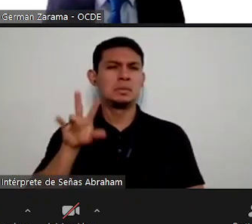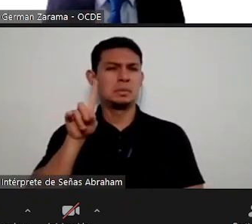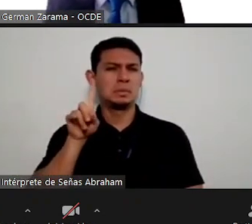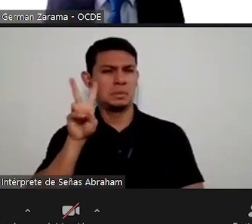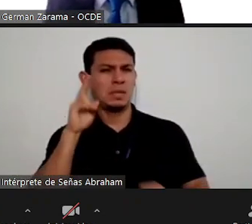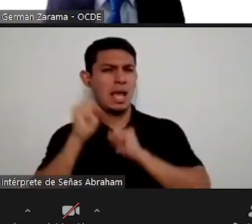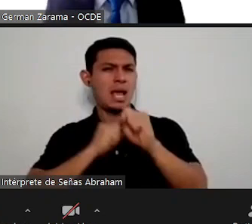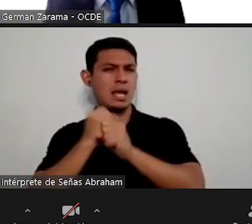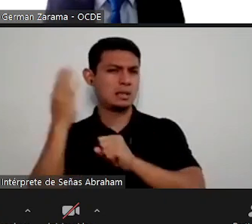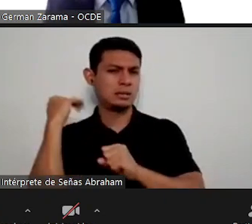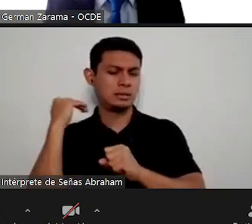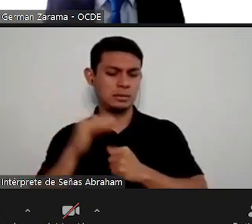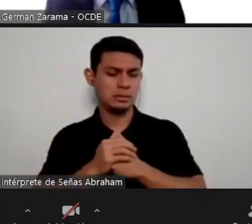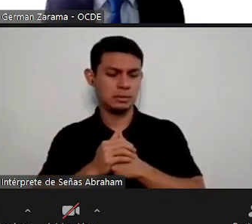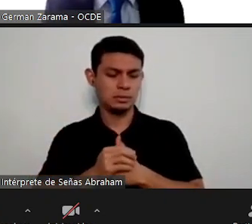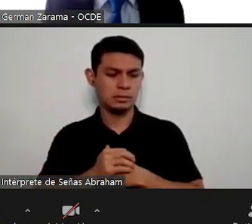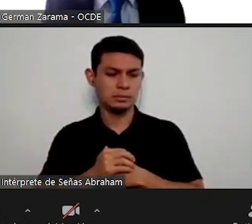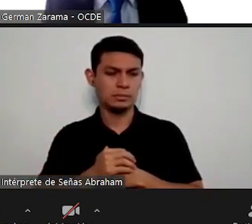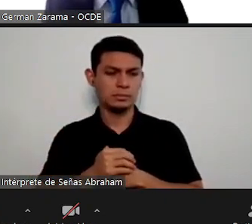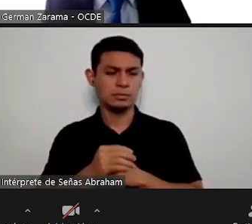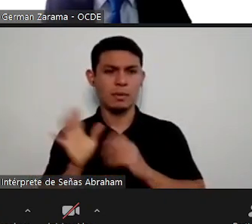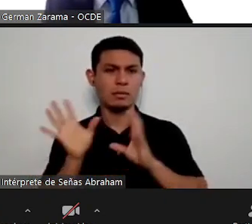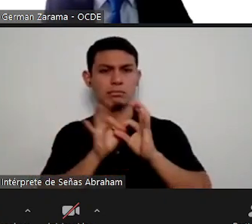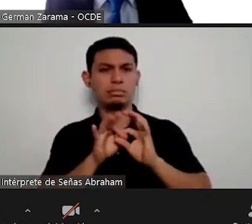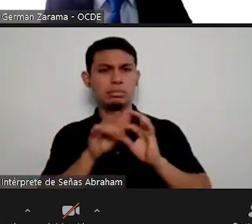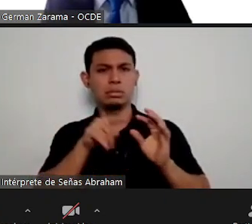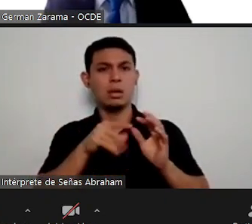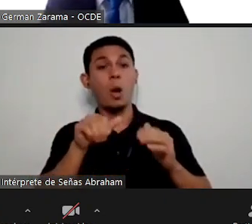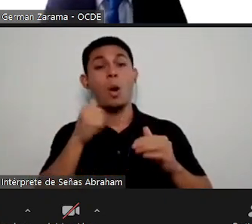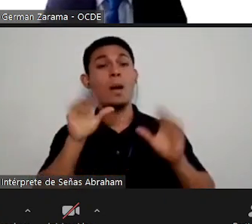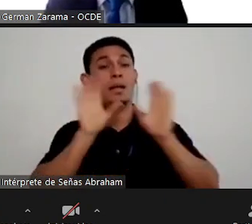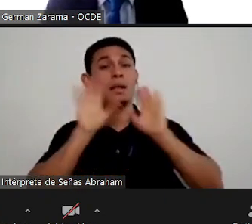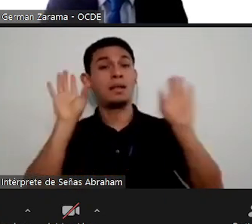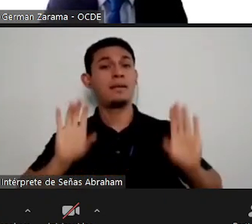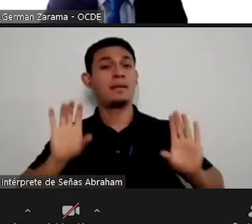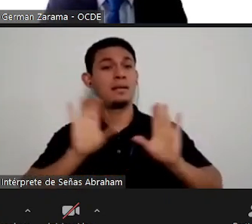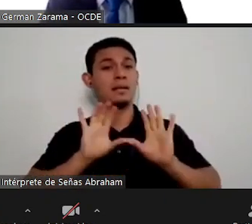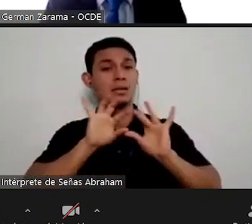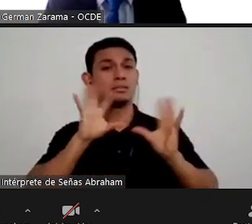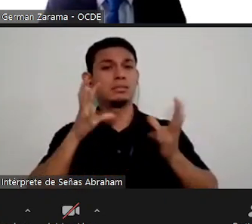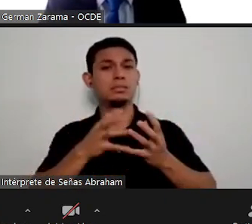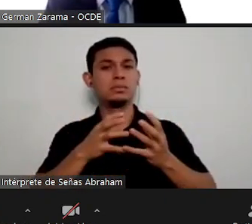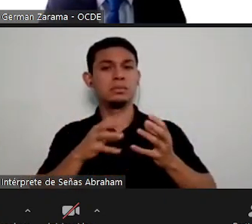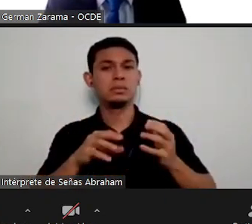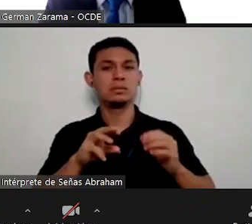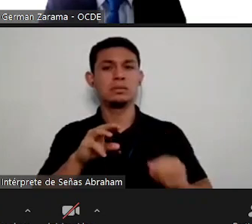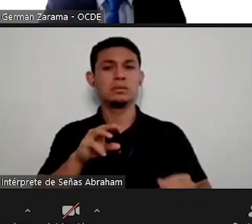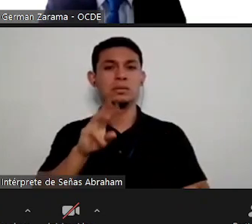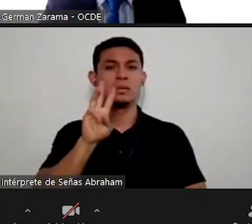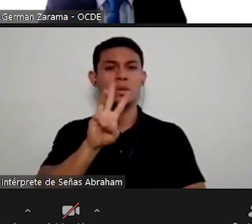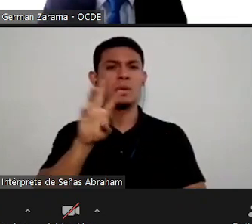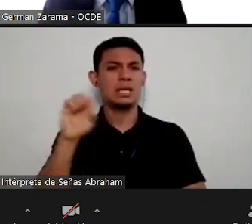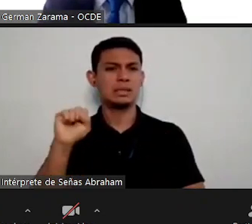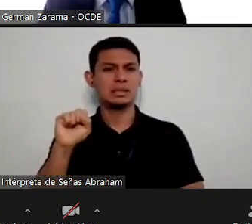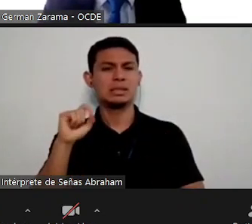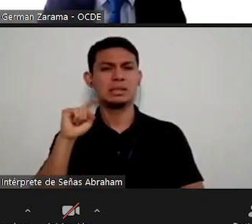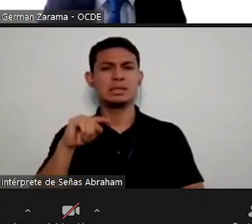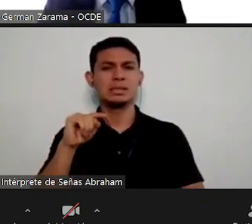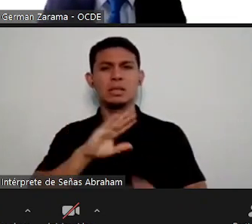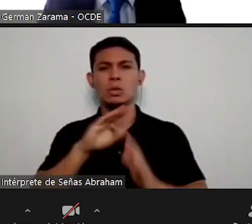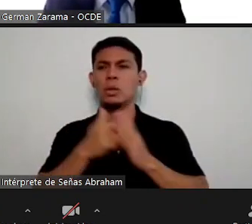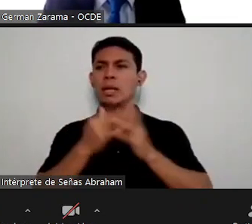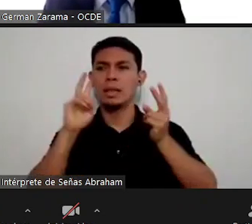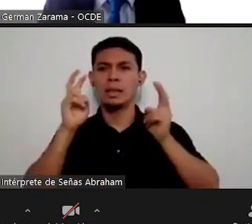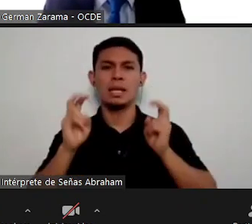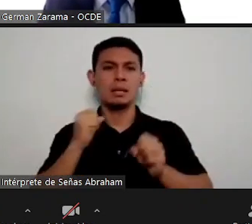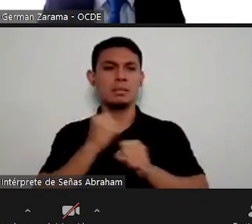and not as far as two years ago we signed up with another certification which is a wsl for